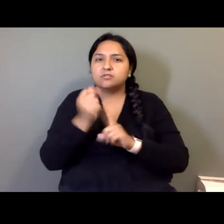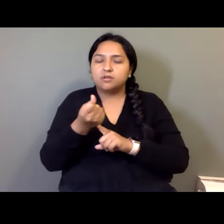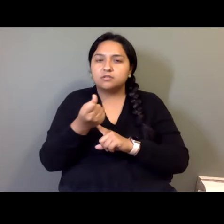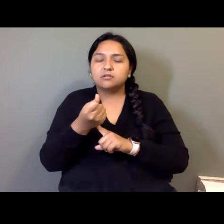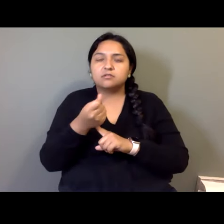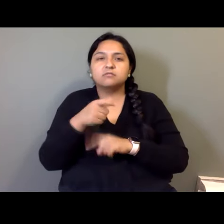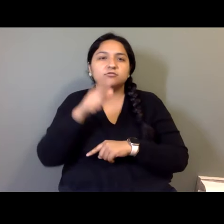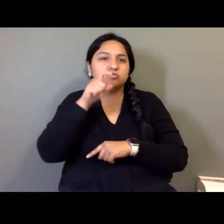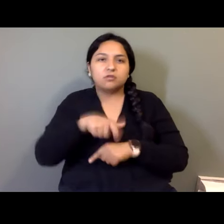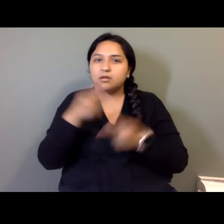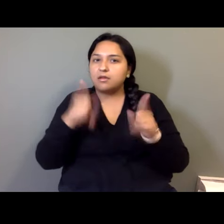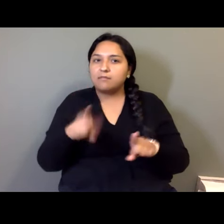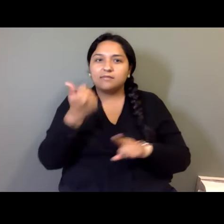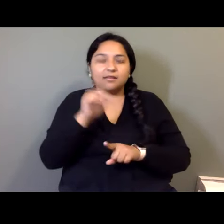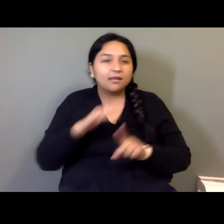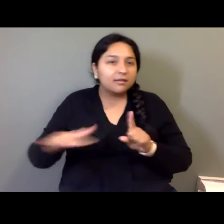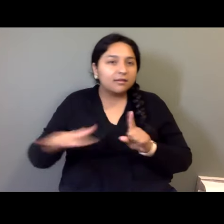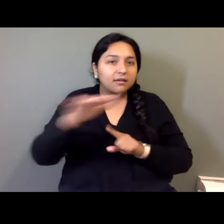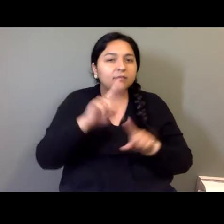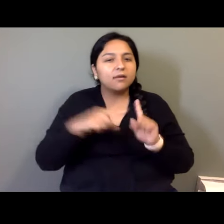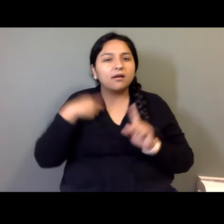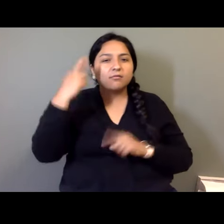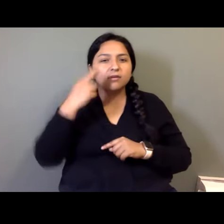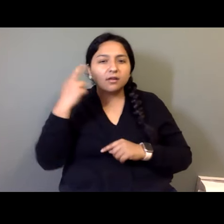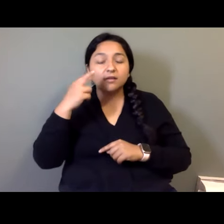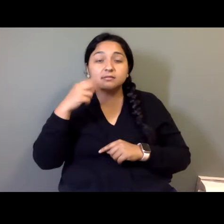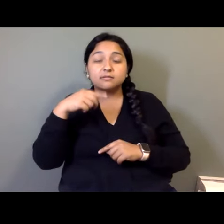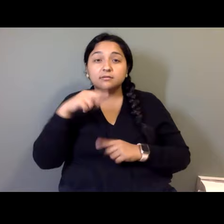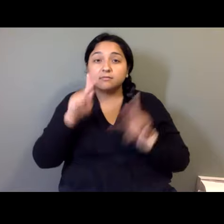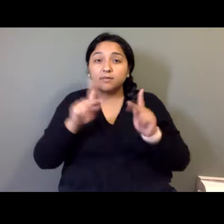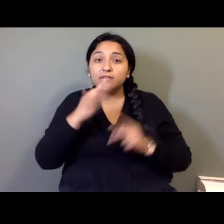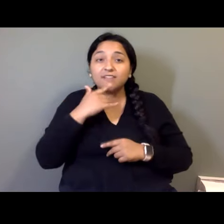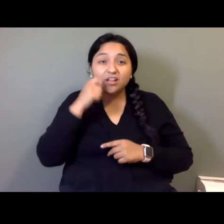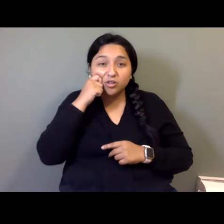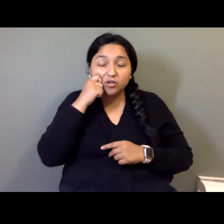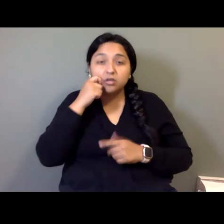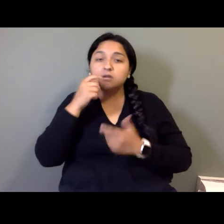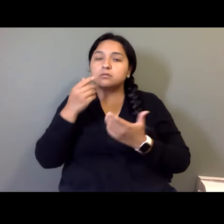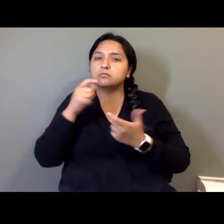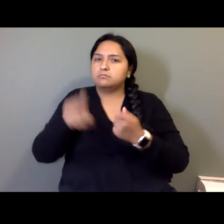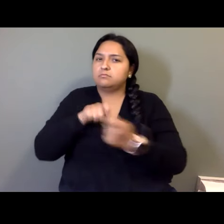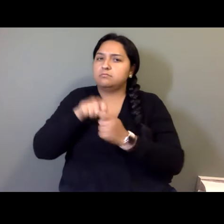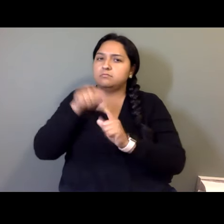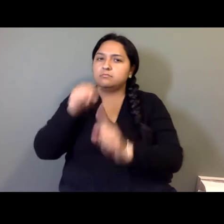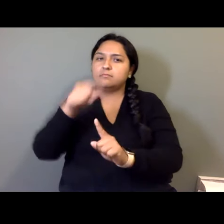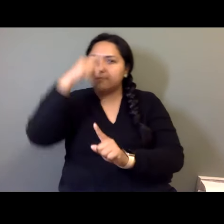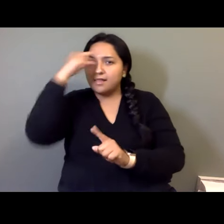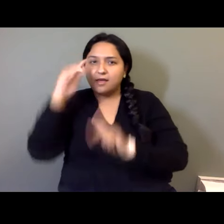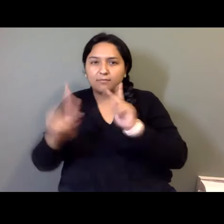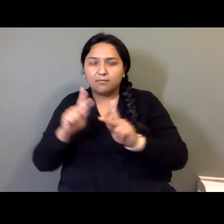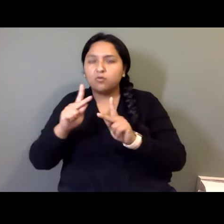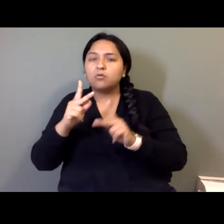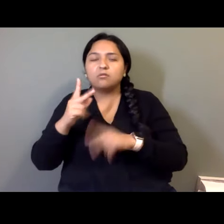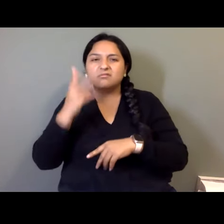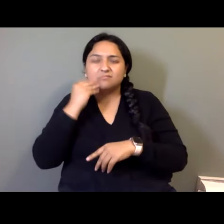realized that people of color, especially Black people, have been dealing with that for years, years before March for Our Lives